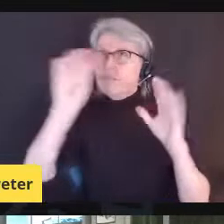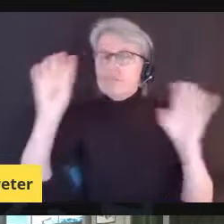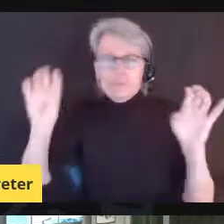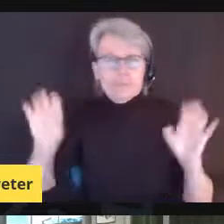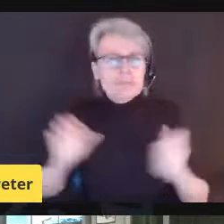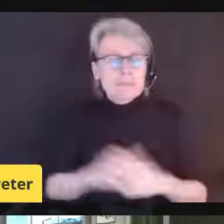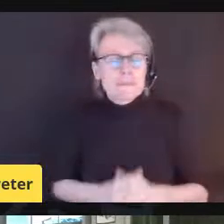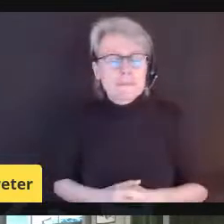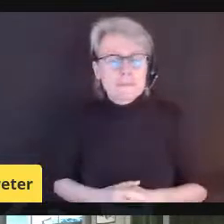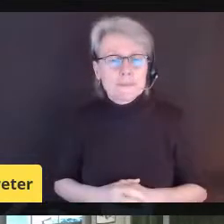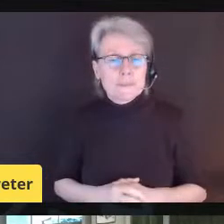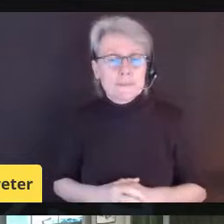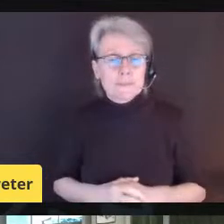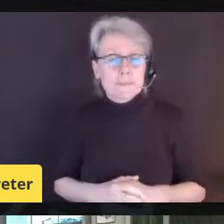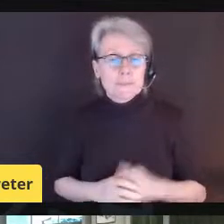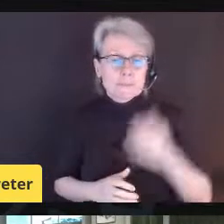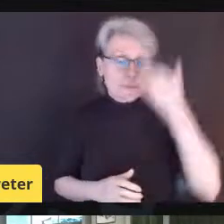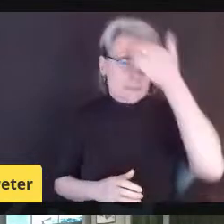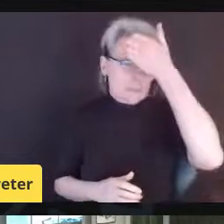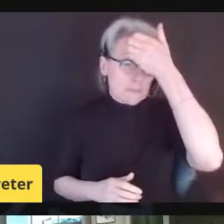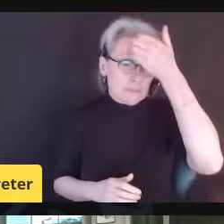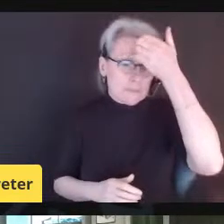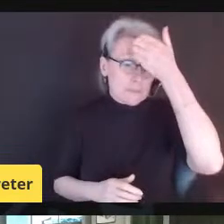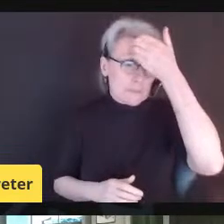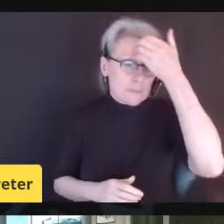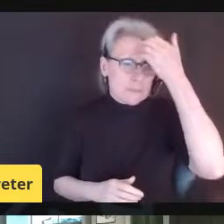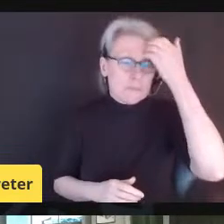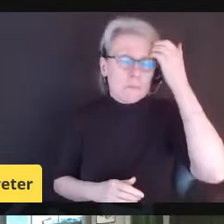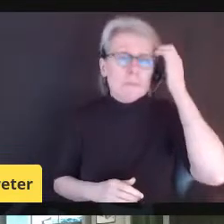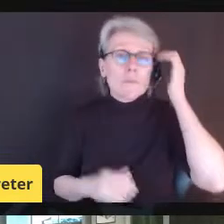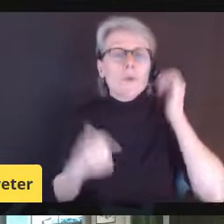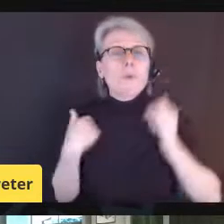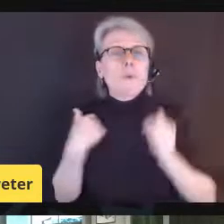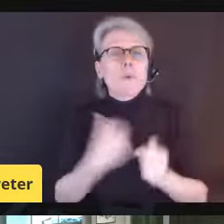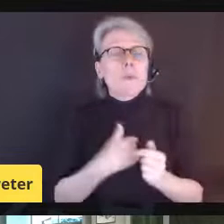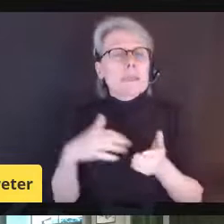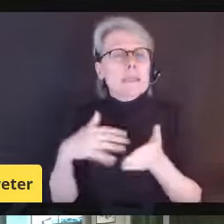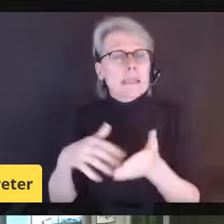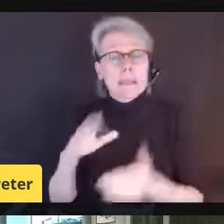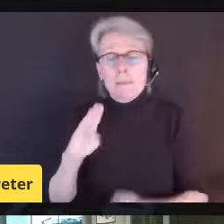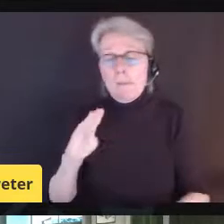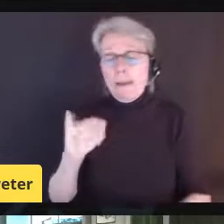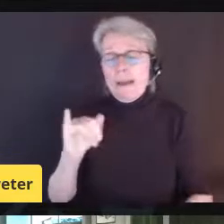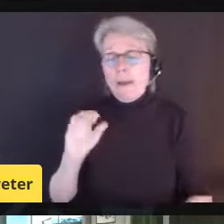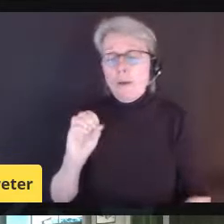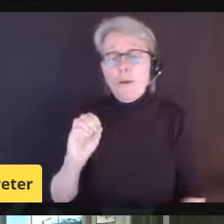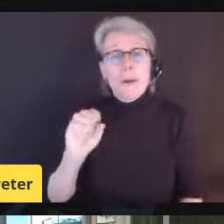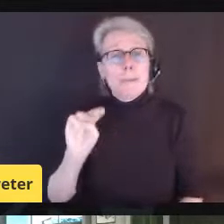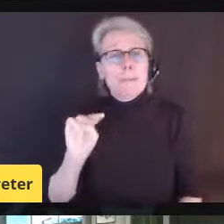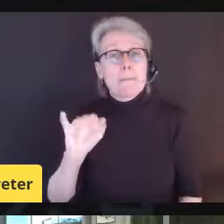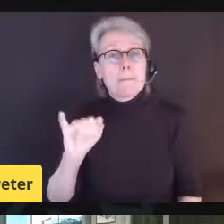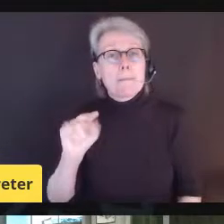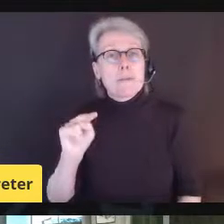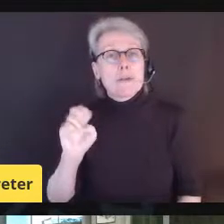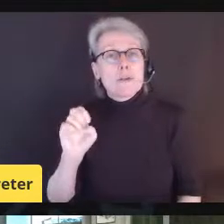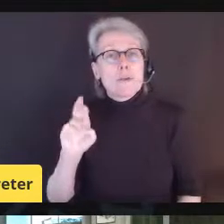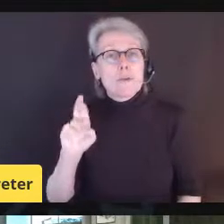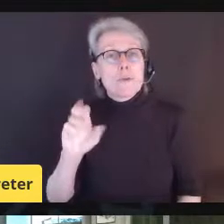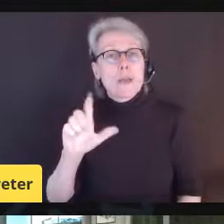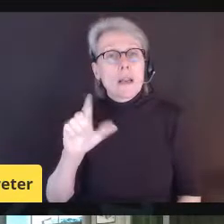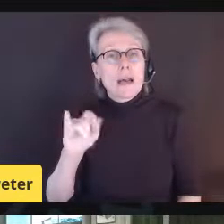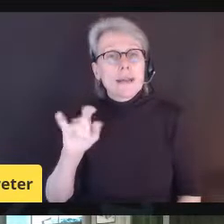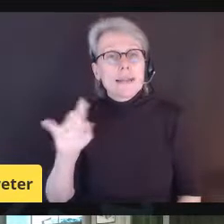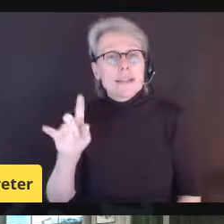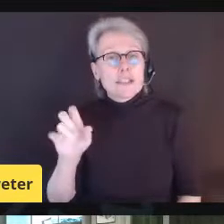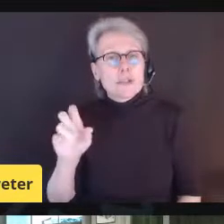studying it's a confusing word, but it's called the biomineralization of caves. So it's bacteria